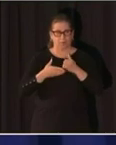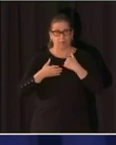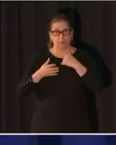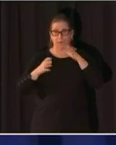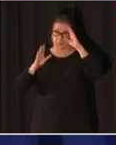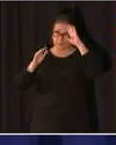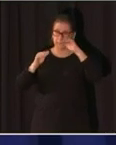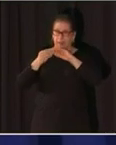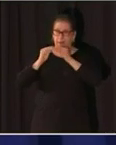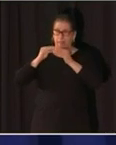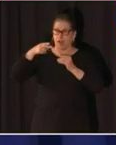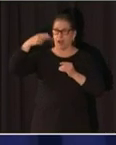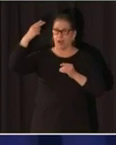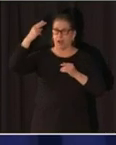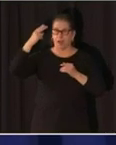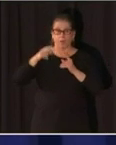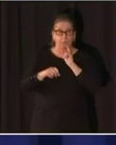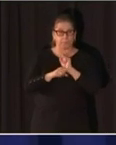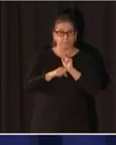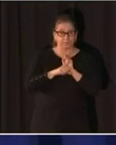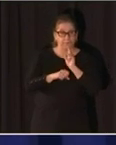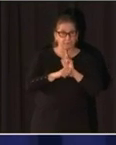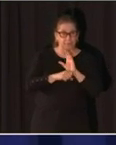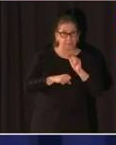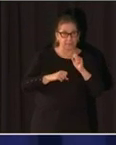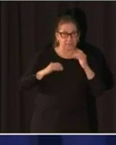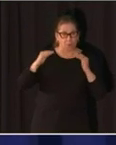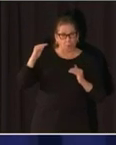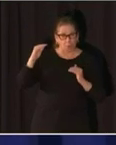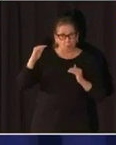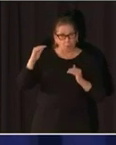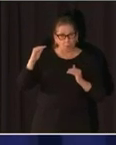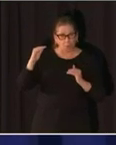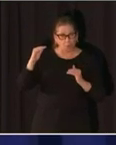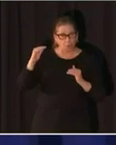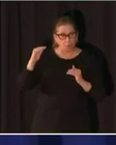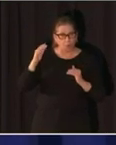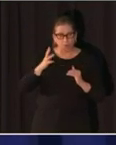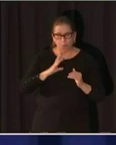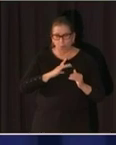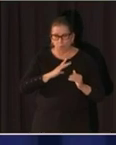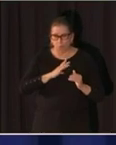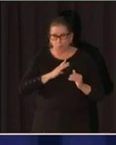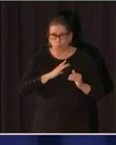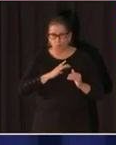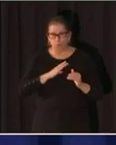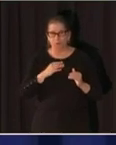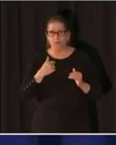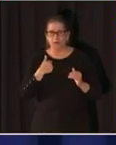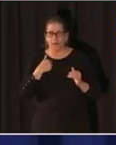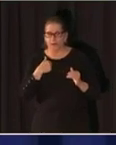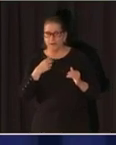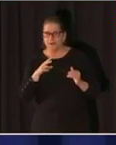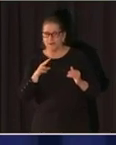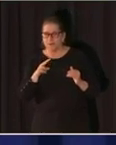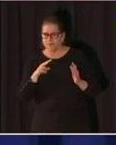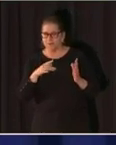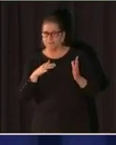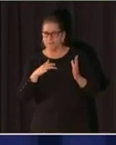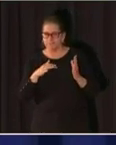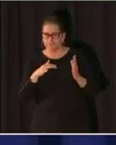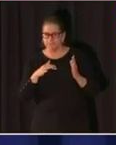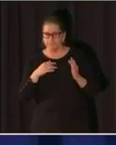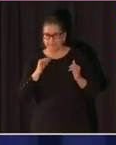we have things that we look for to be able to say that we are seeing the type of